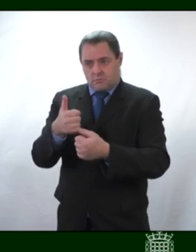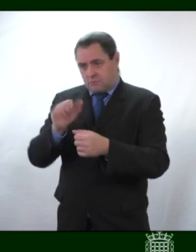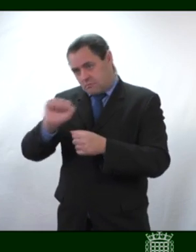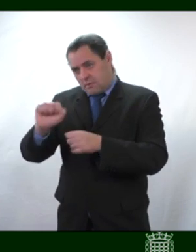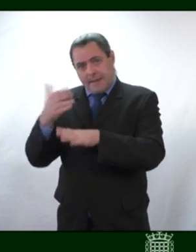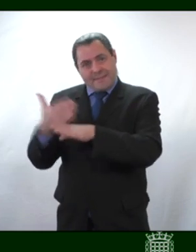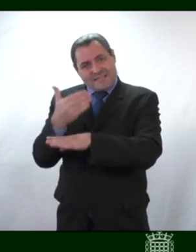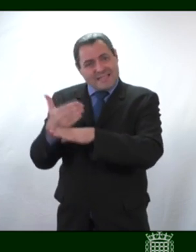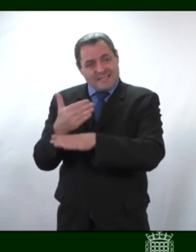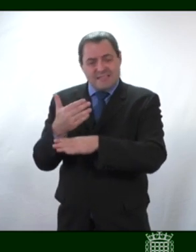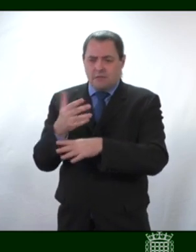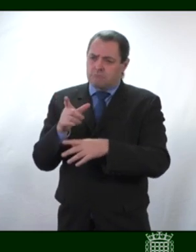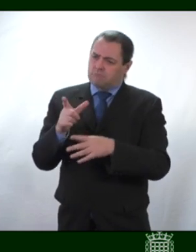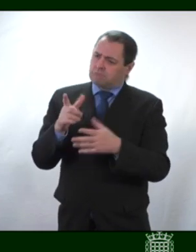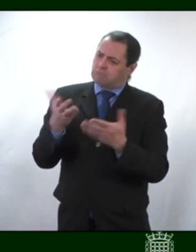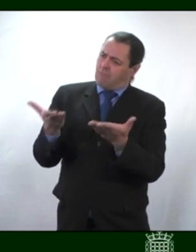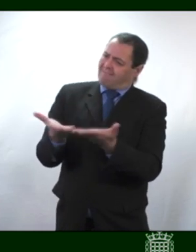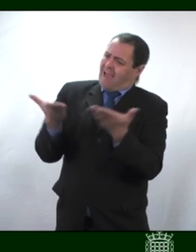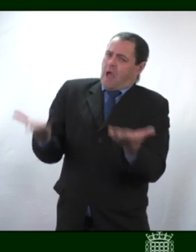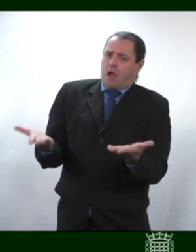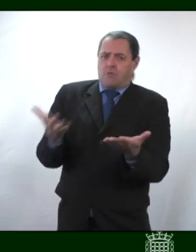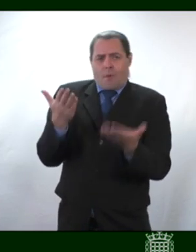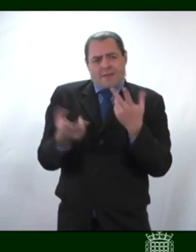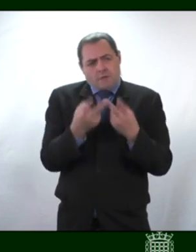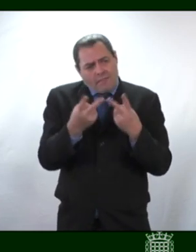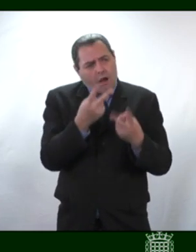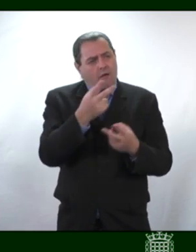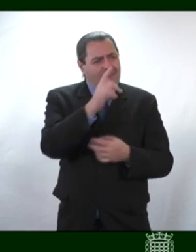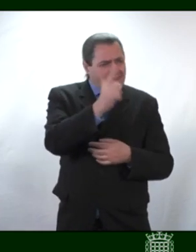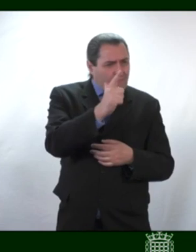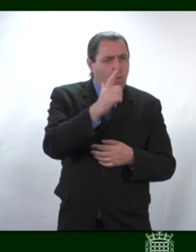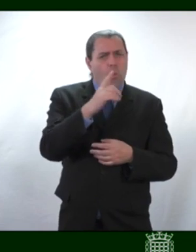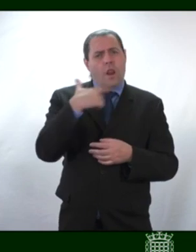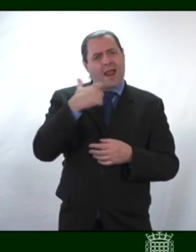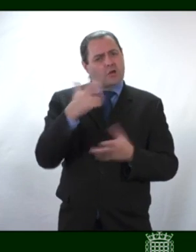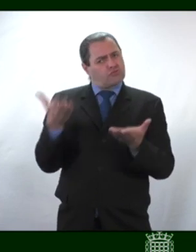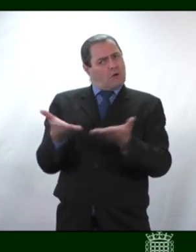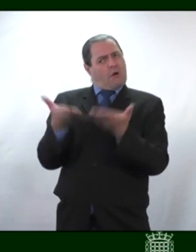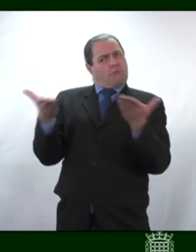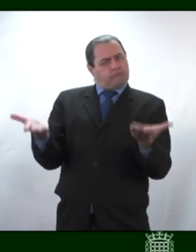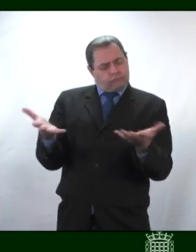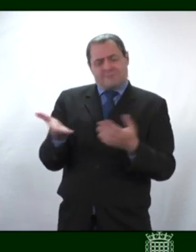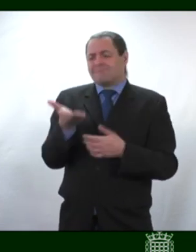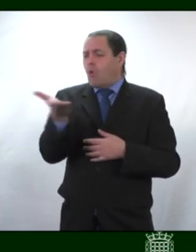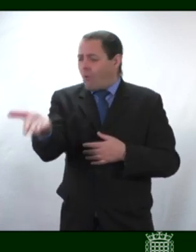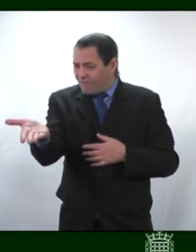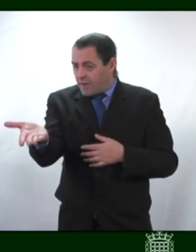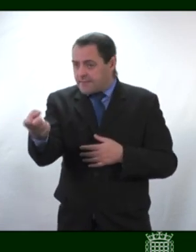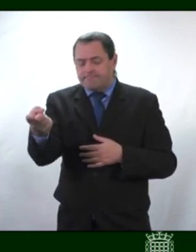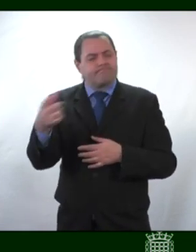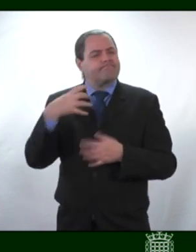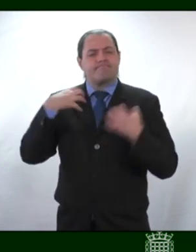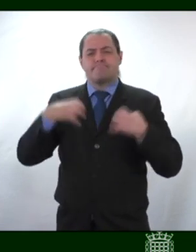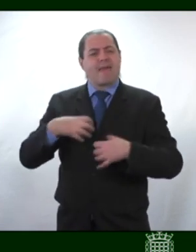This offer was proportionate to the support that we've given the Liverpool City region and Lancashire, but regrettably, the Mayor rejected